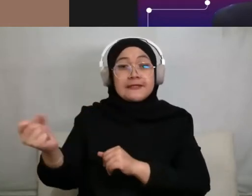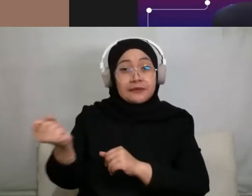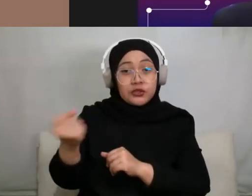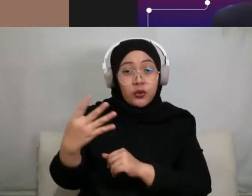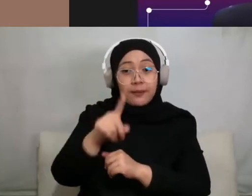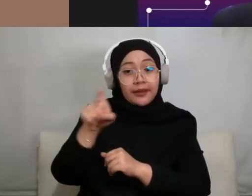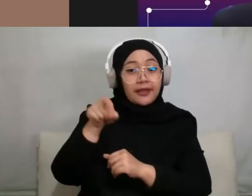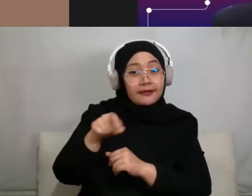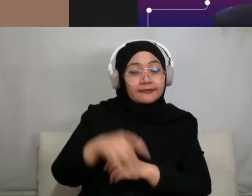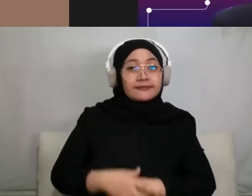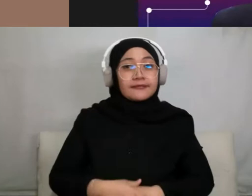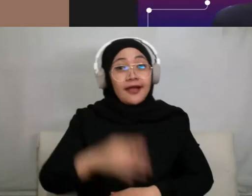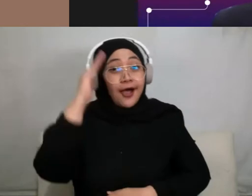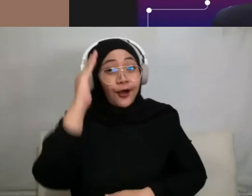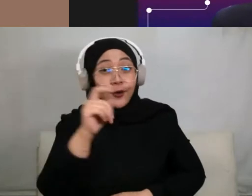Yeah.